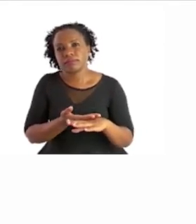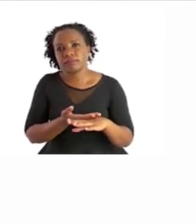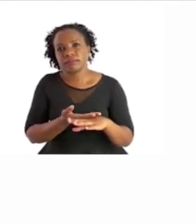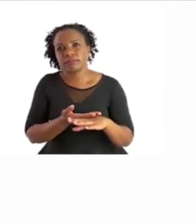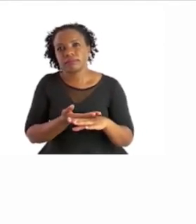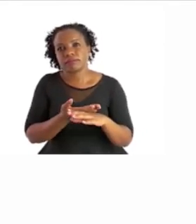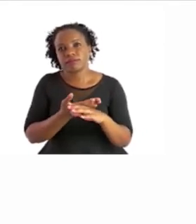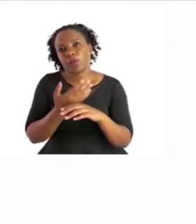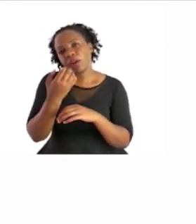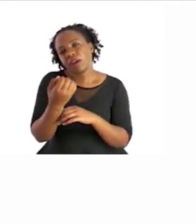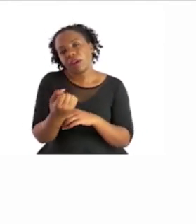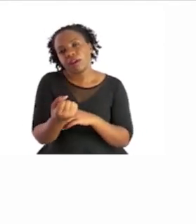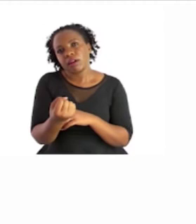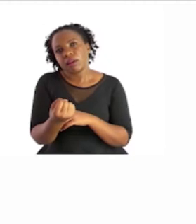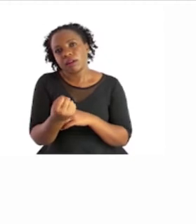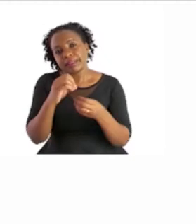we have